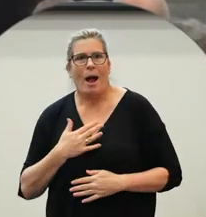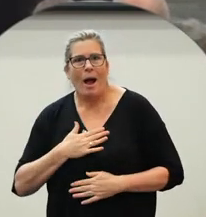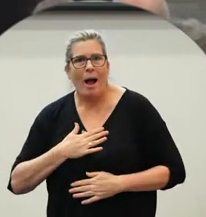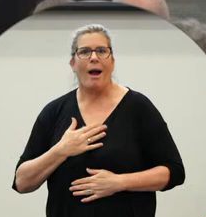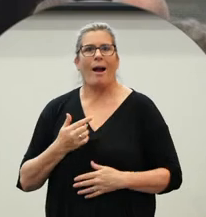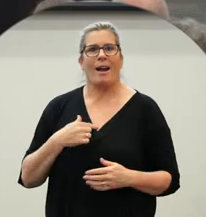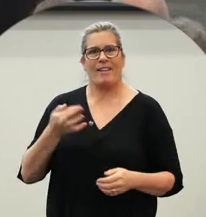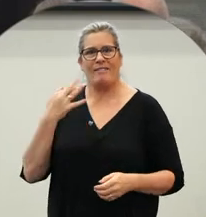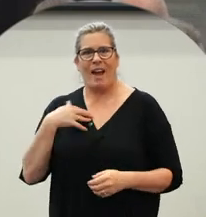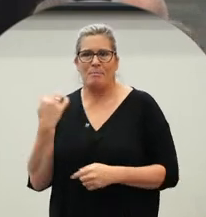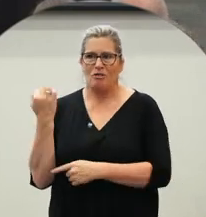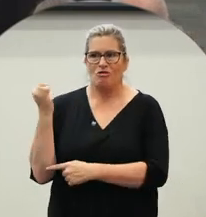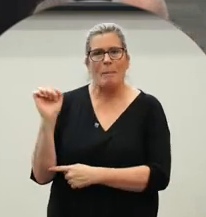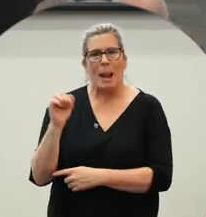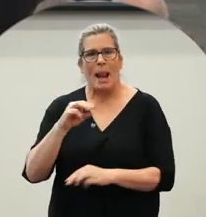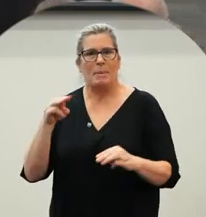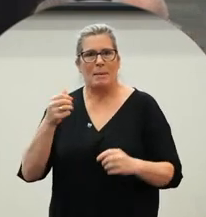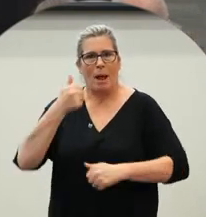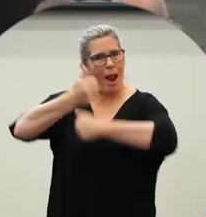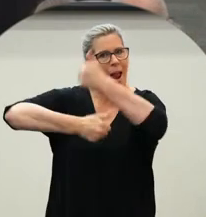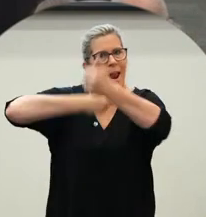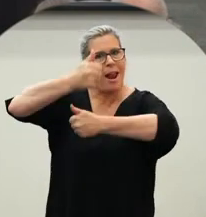if I'm seen as a bit of a rebel, people praise me. And